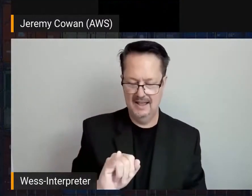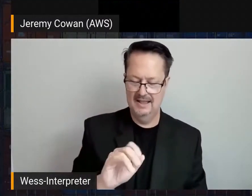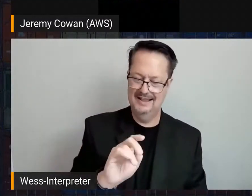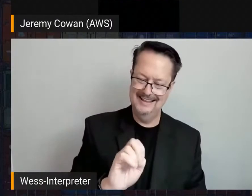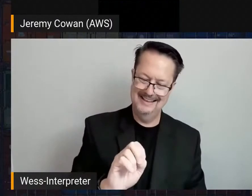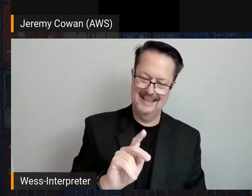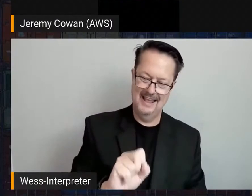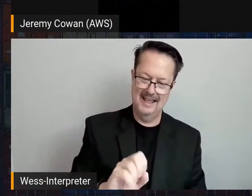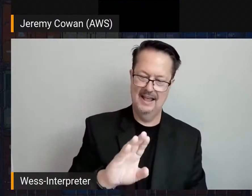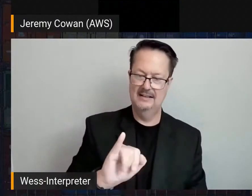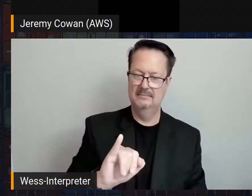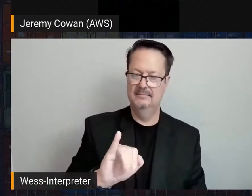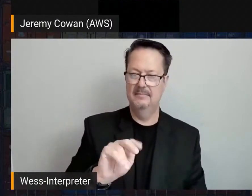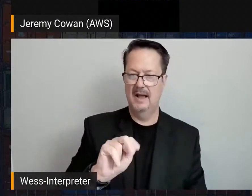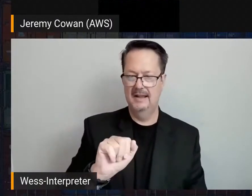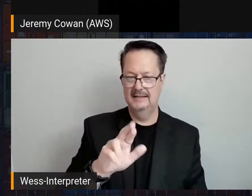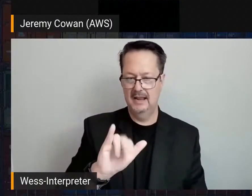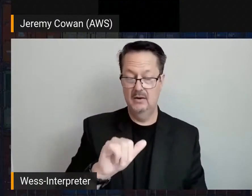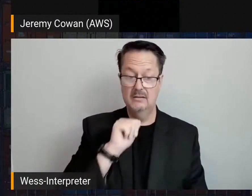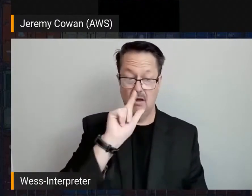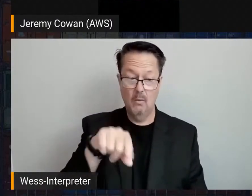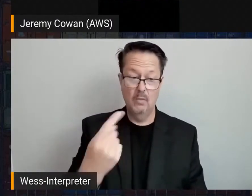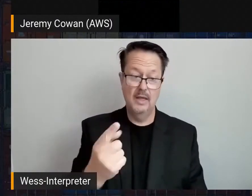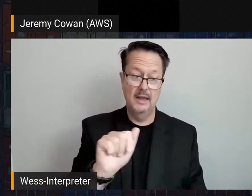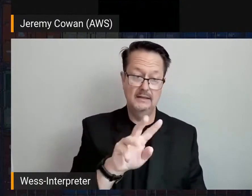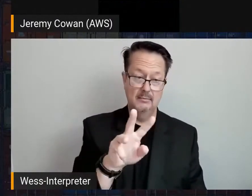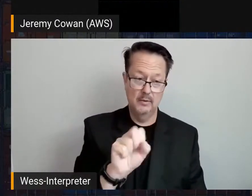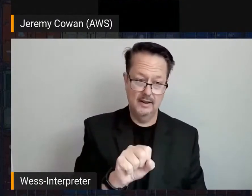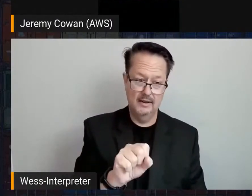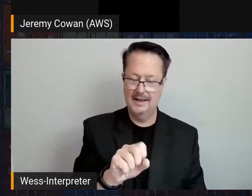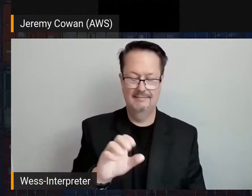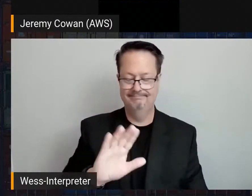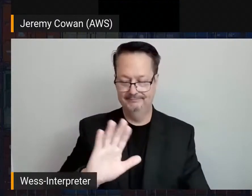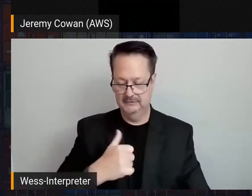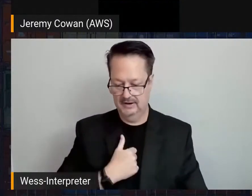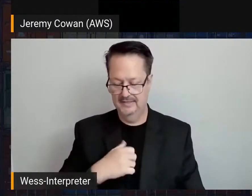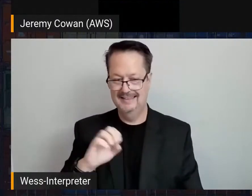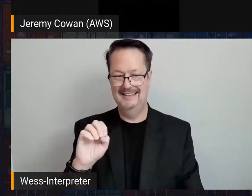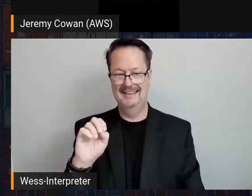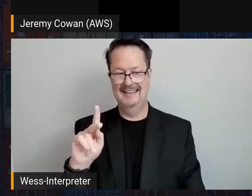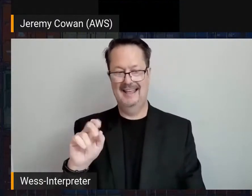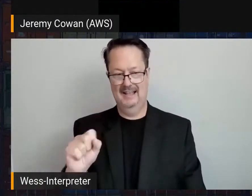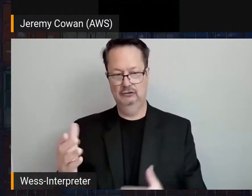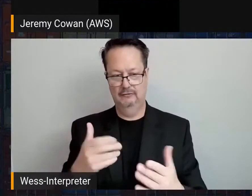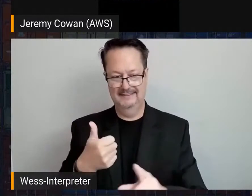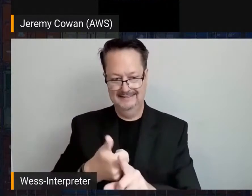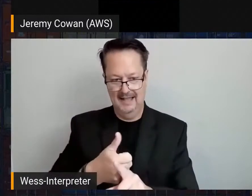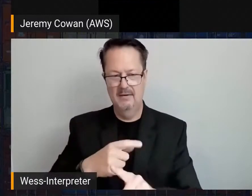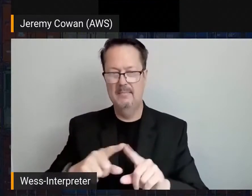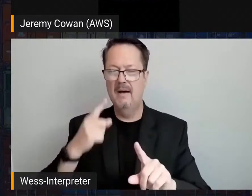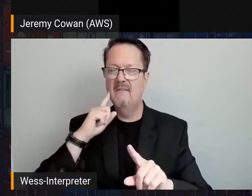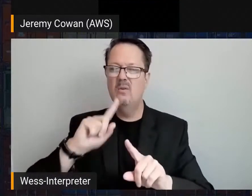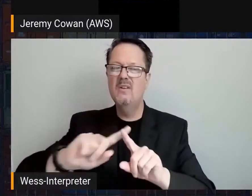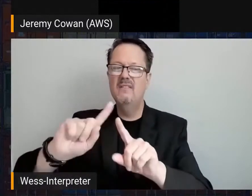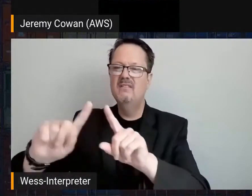for the AWS, the EKS service itself, but also for variations